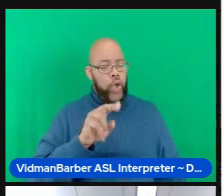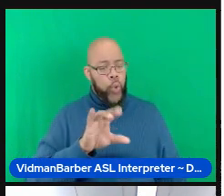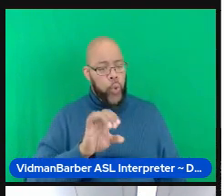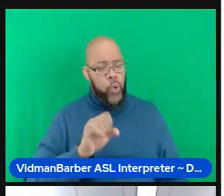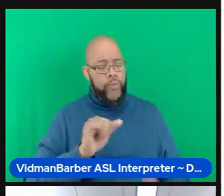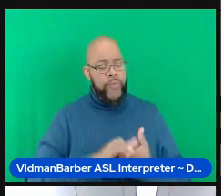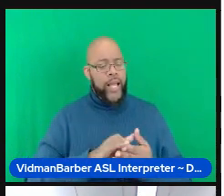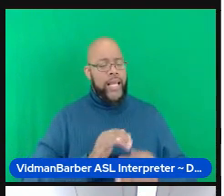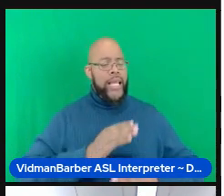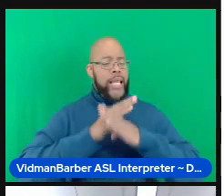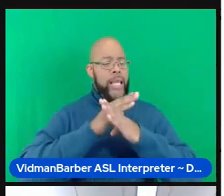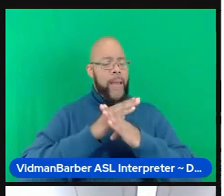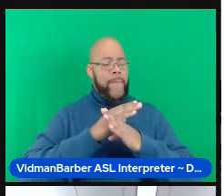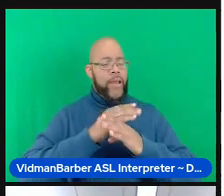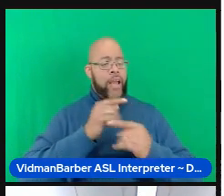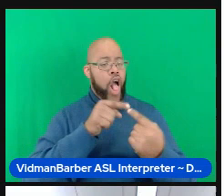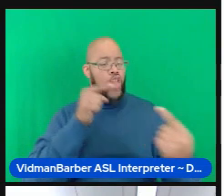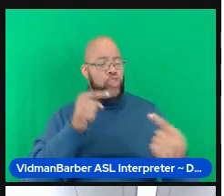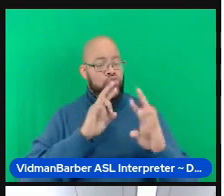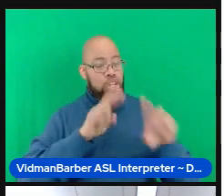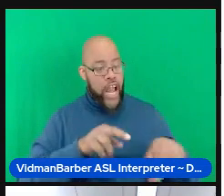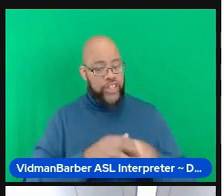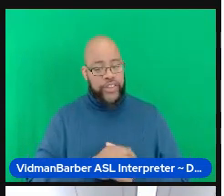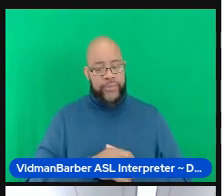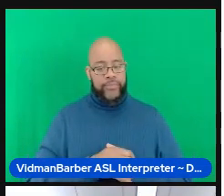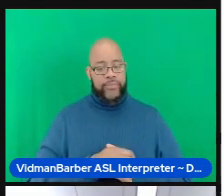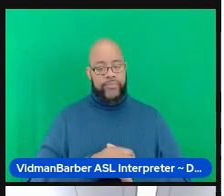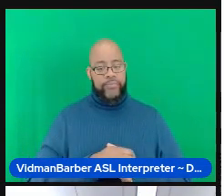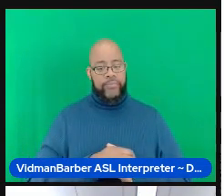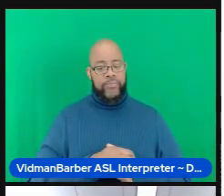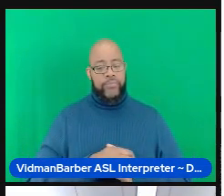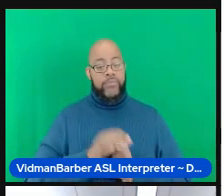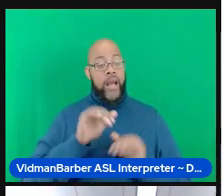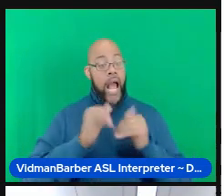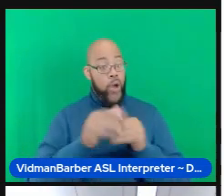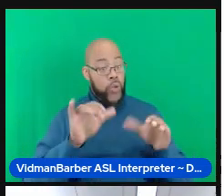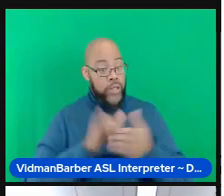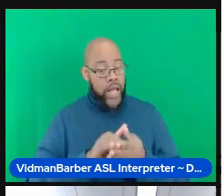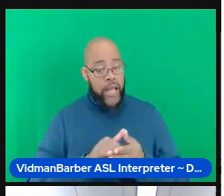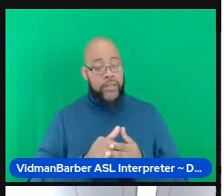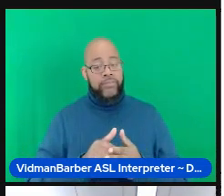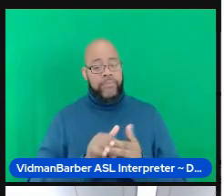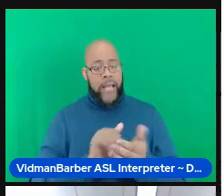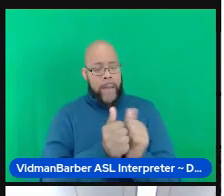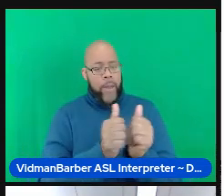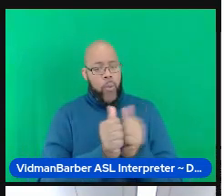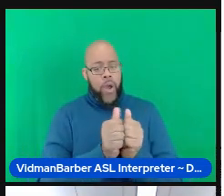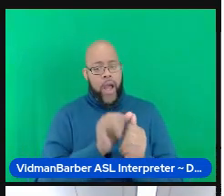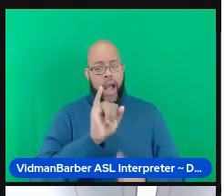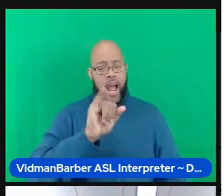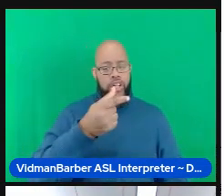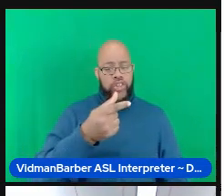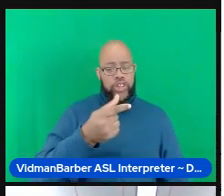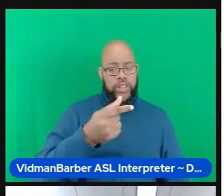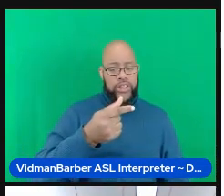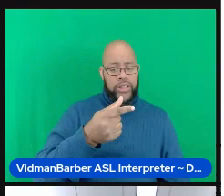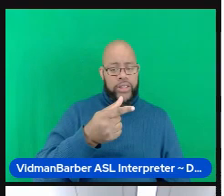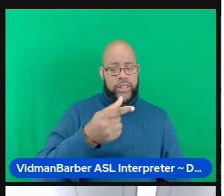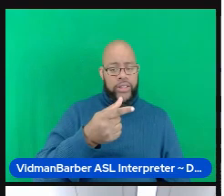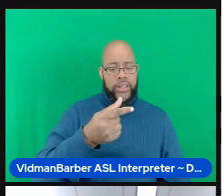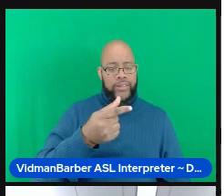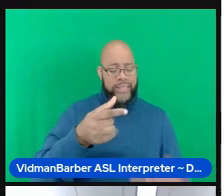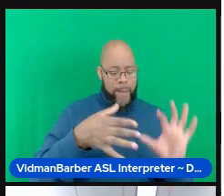allergic reaction, and it does that by competing with IgE to the binding of